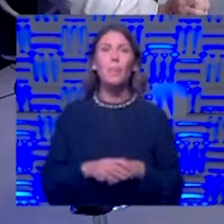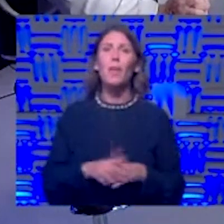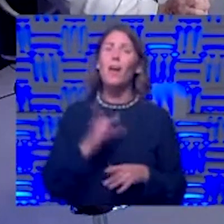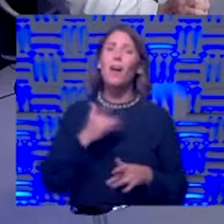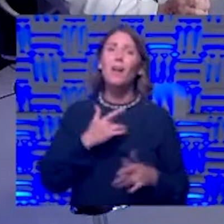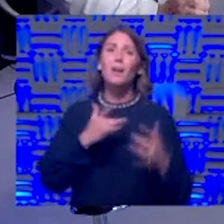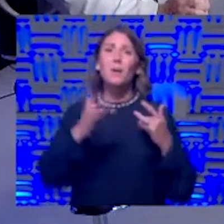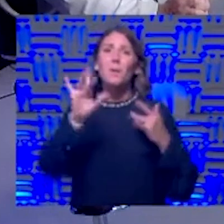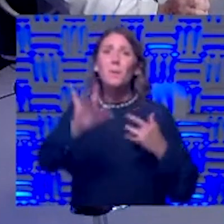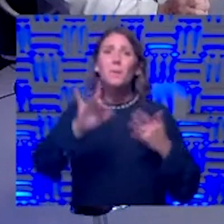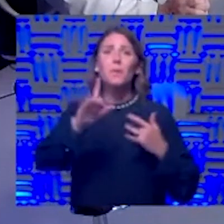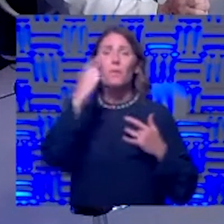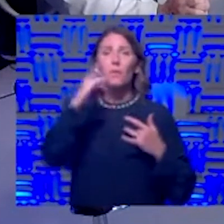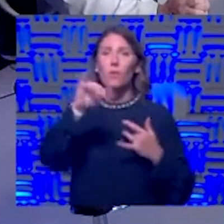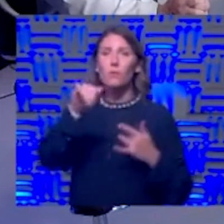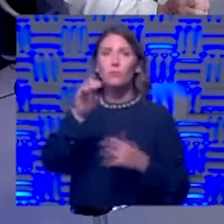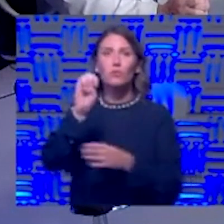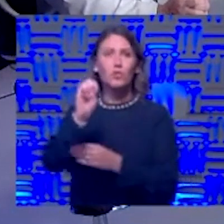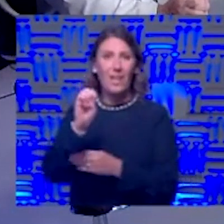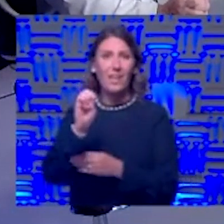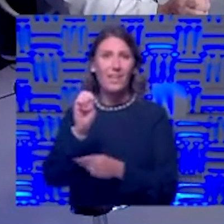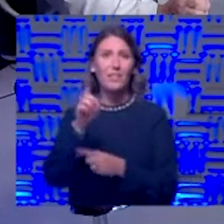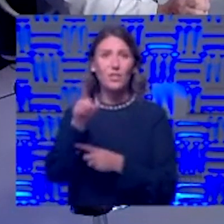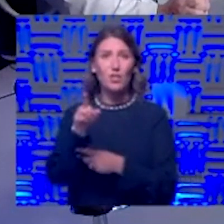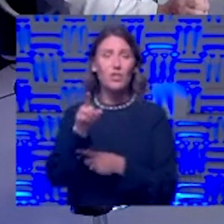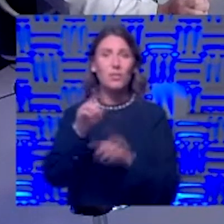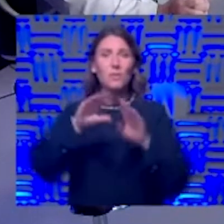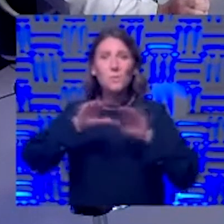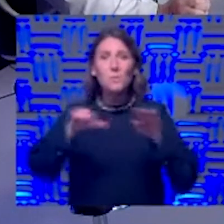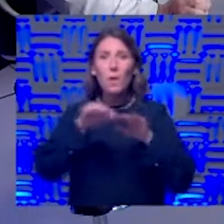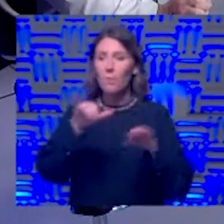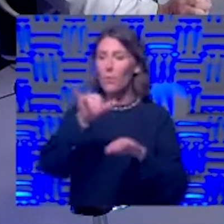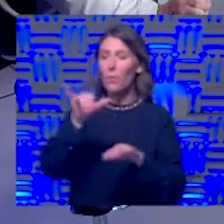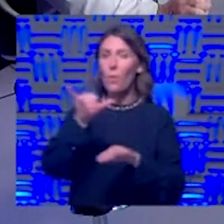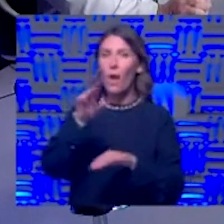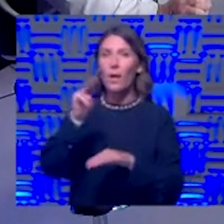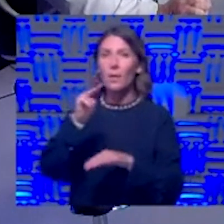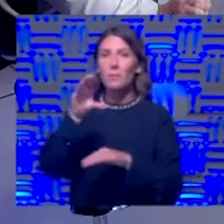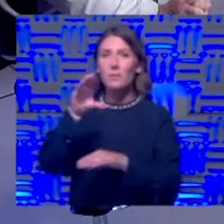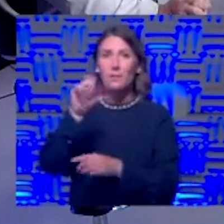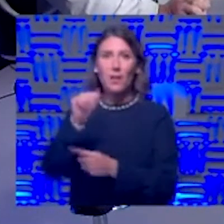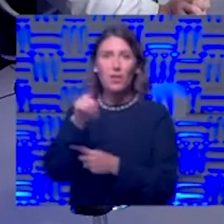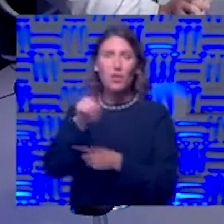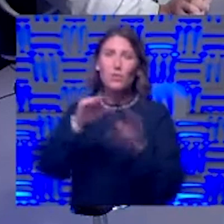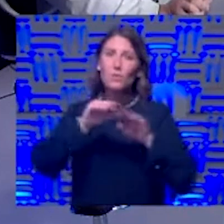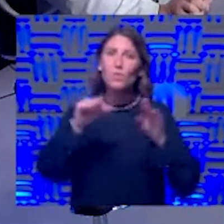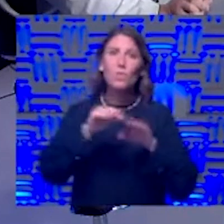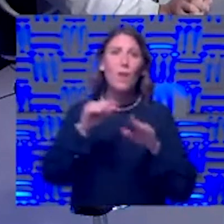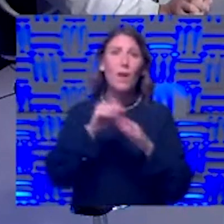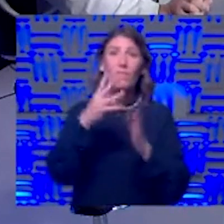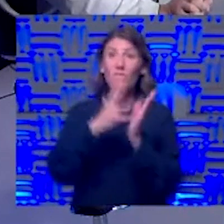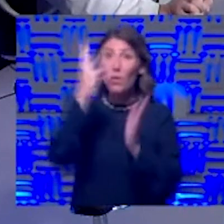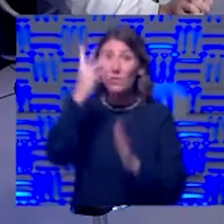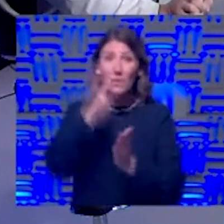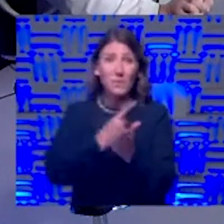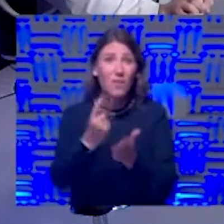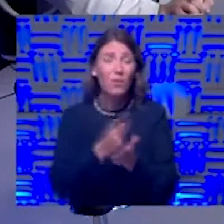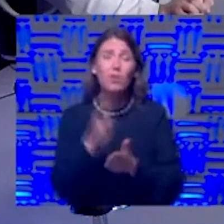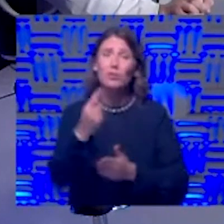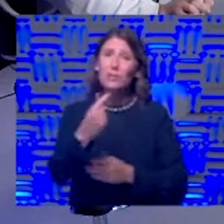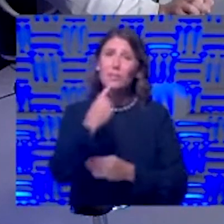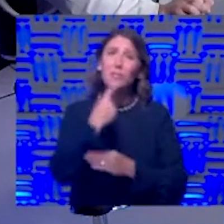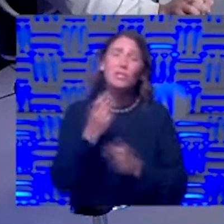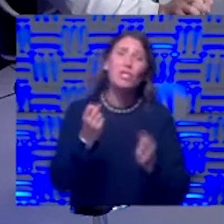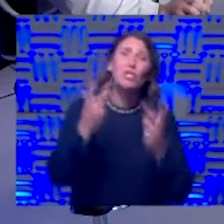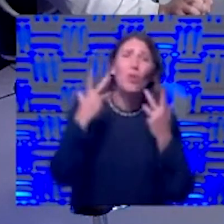She's 71 years old. She swam at the YMCA 4 times every week. And she wants to know, she misses it so